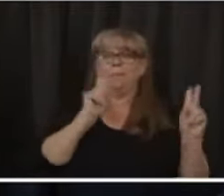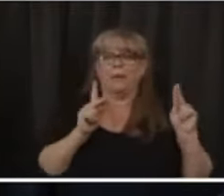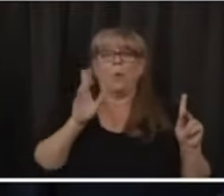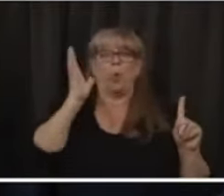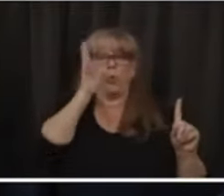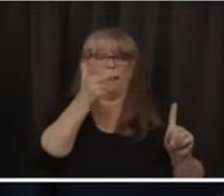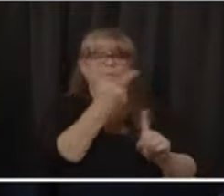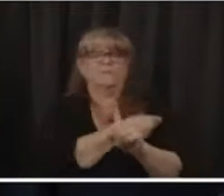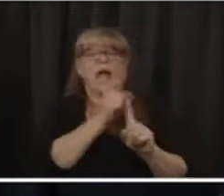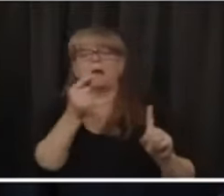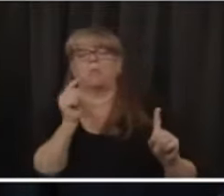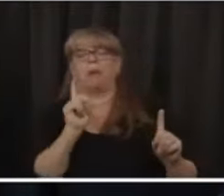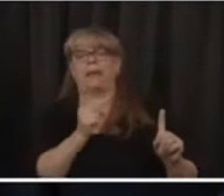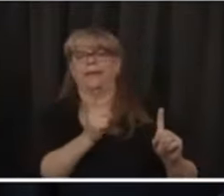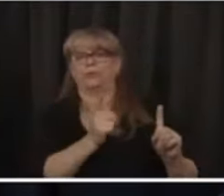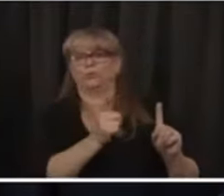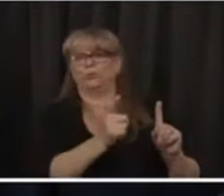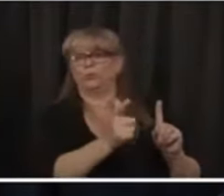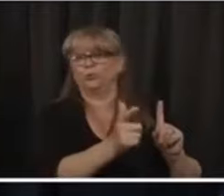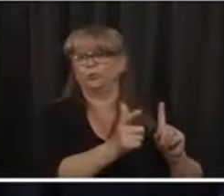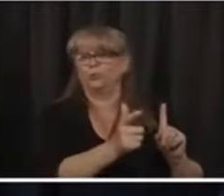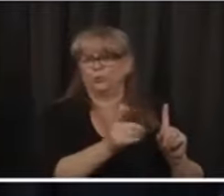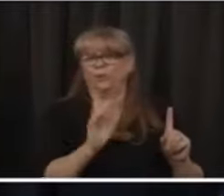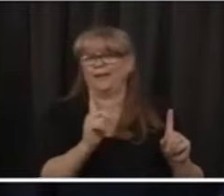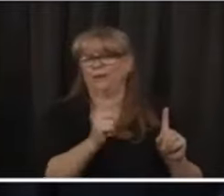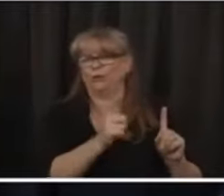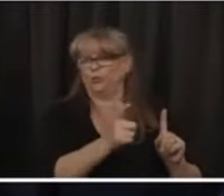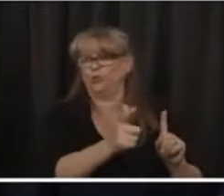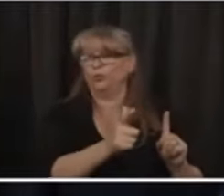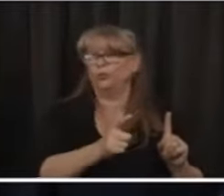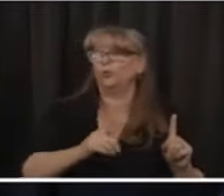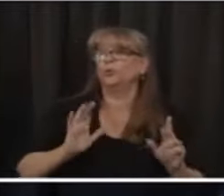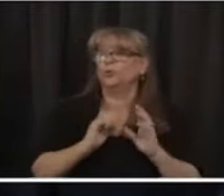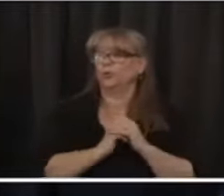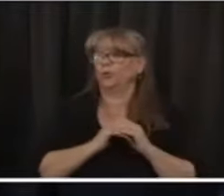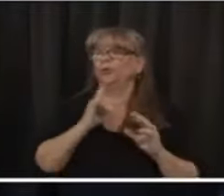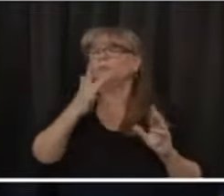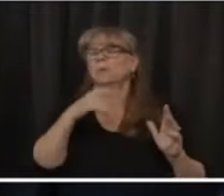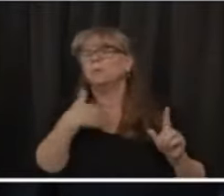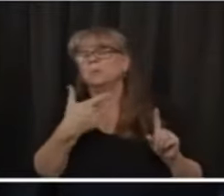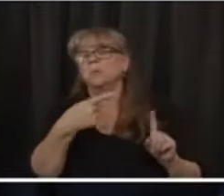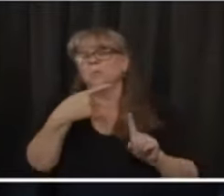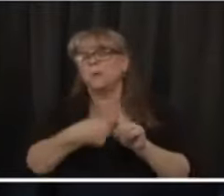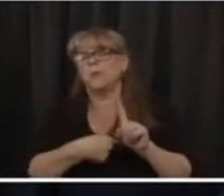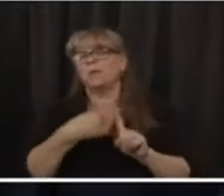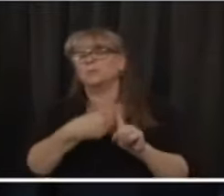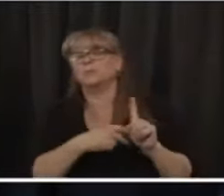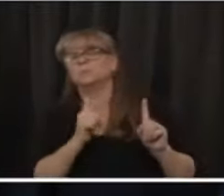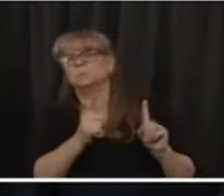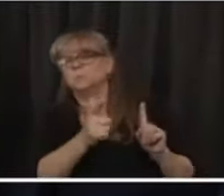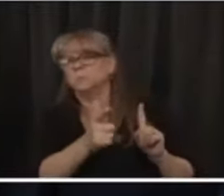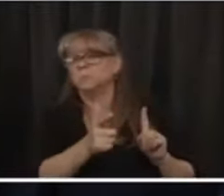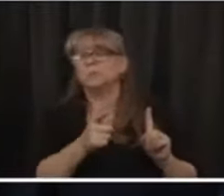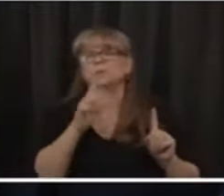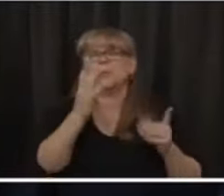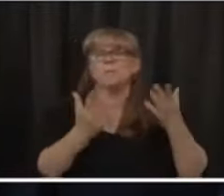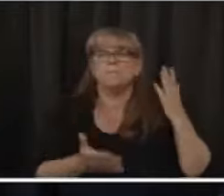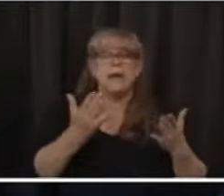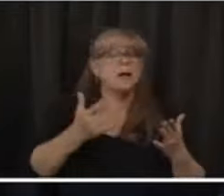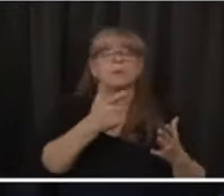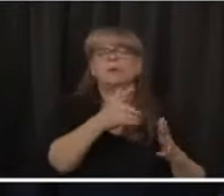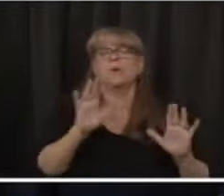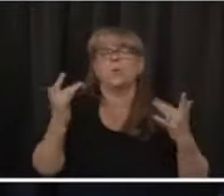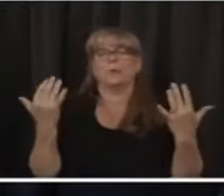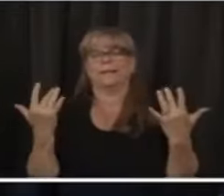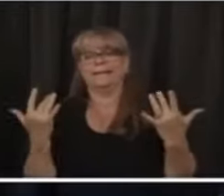not immediate in their minds. They're thinking, I'll get it in the future, maybe in a month, maybe in 2 months, maybe it's some indefinite date. Well, that time